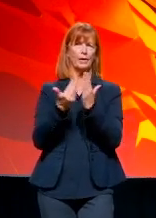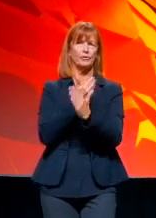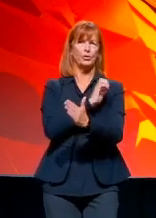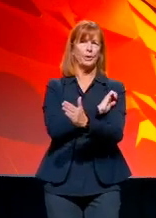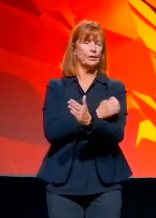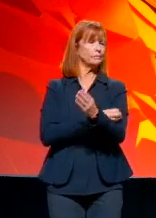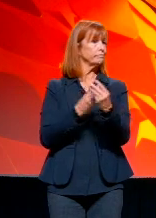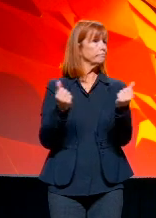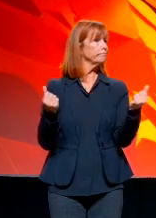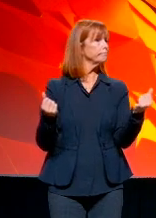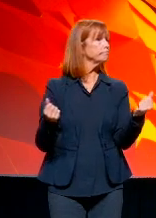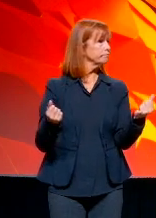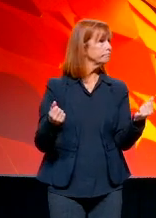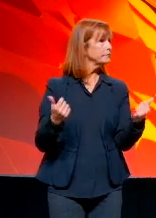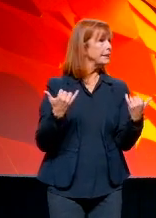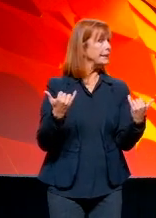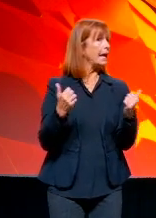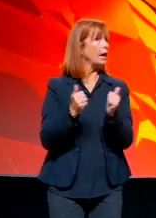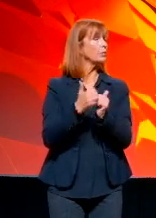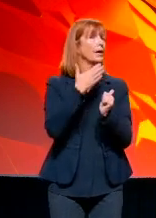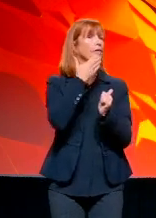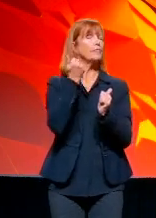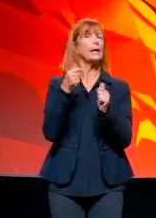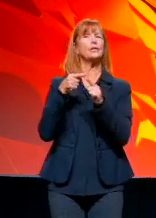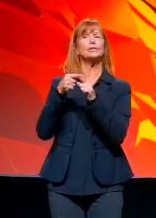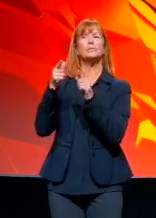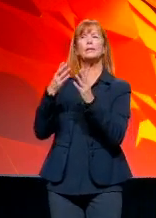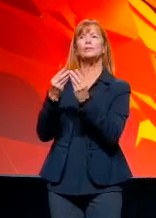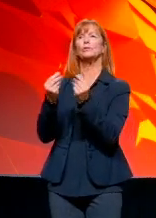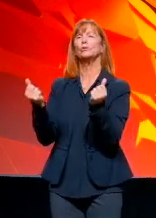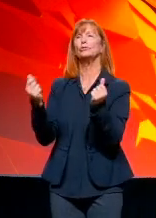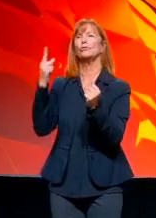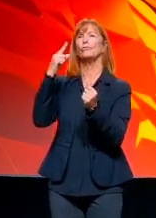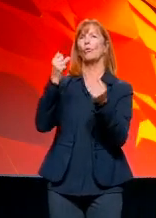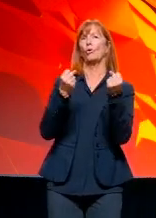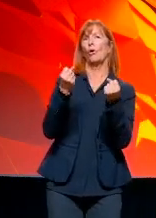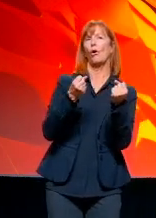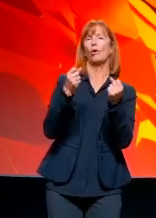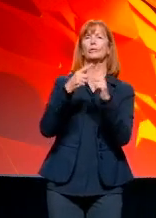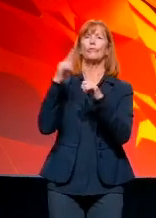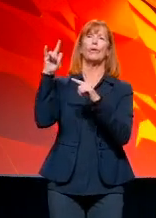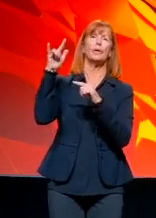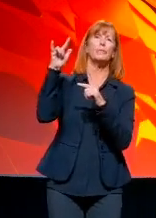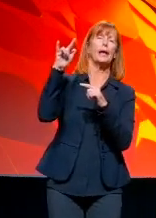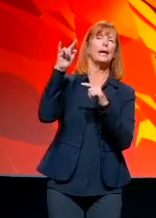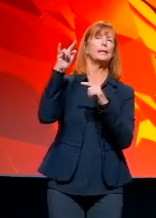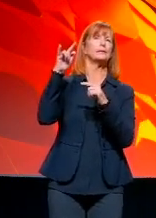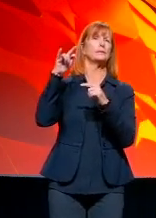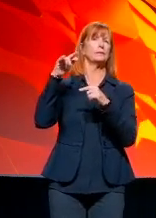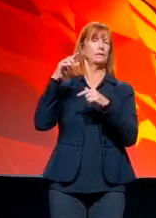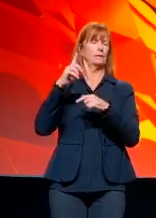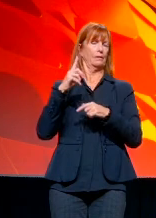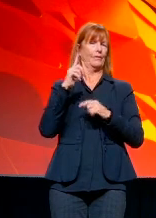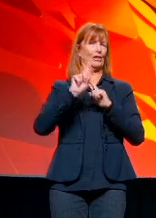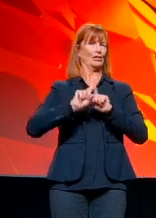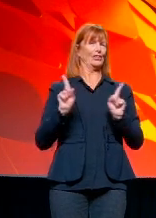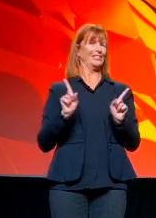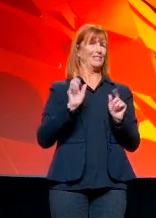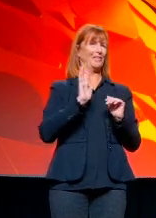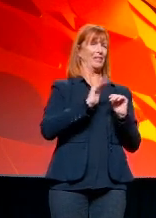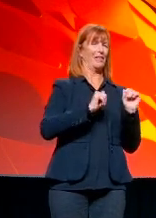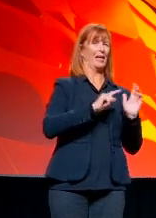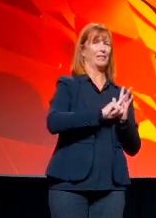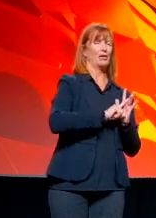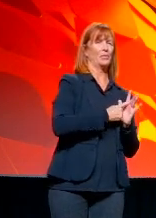we have much better specialist solutions that we build for cars, for ships, for airplanes that do not look like the